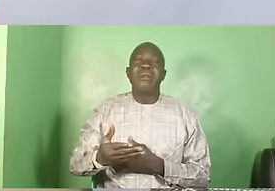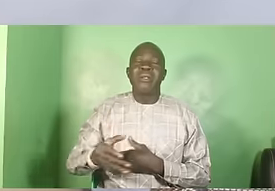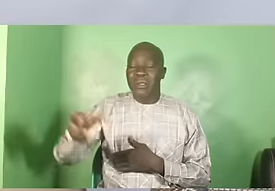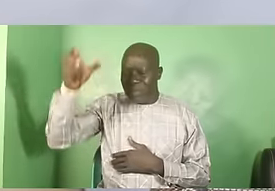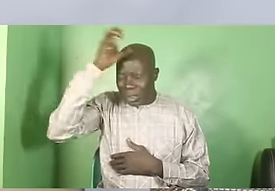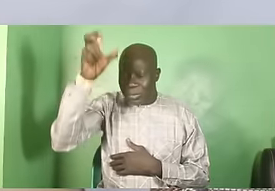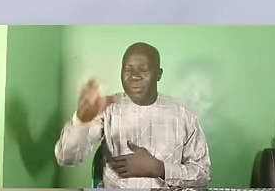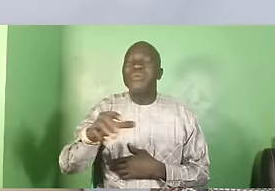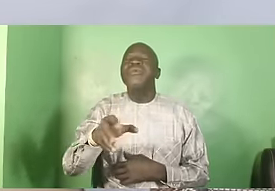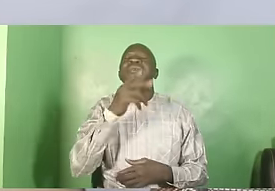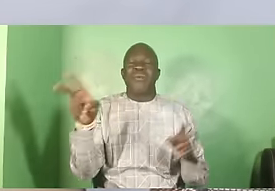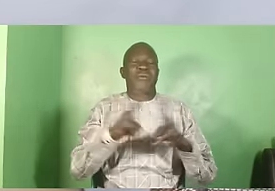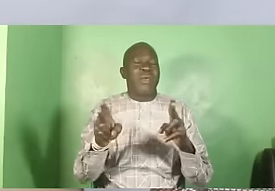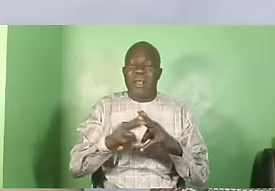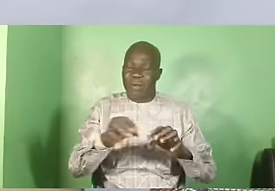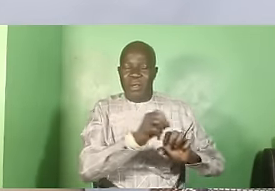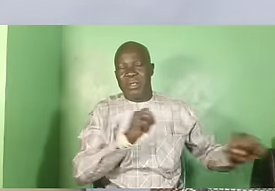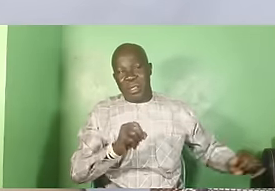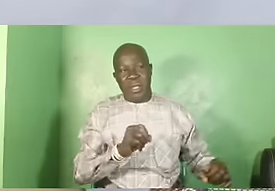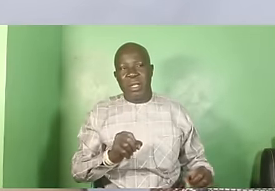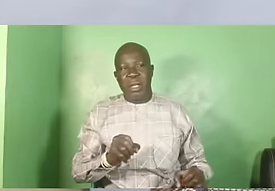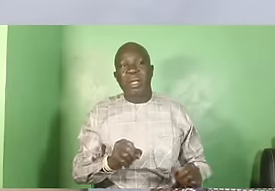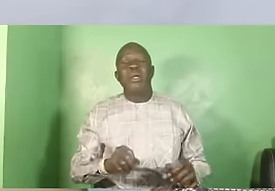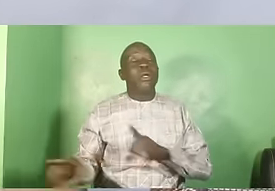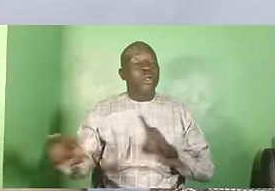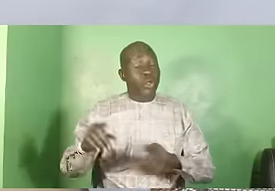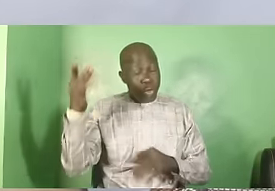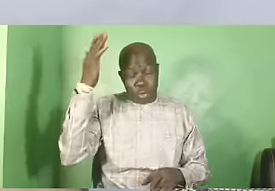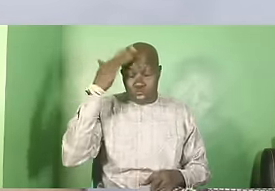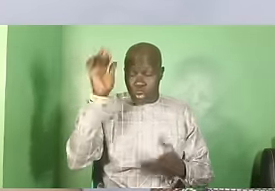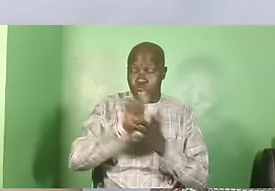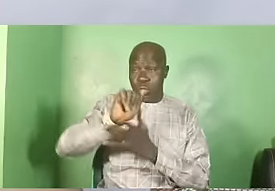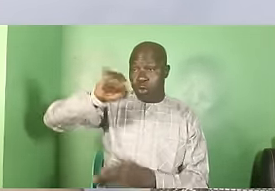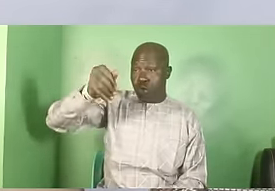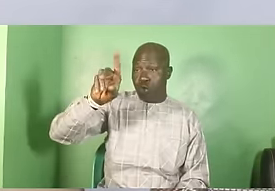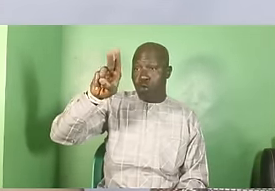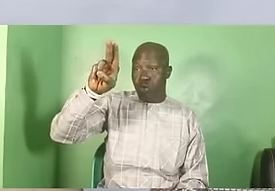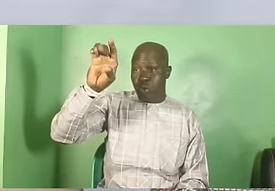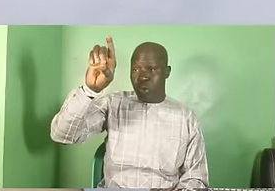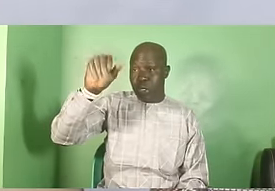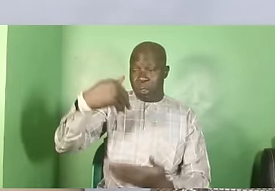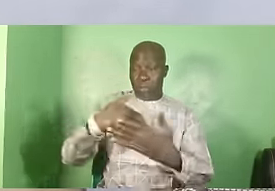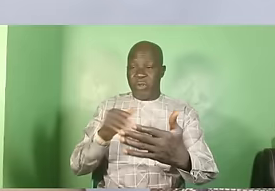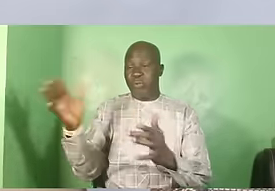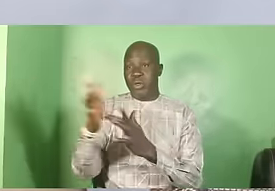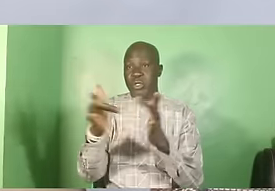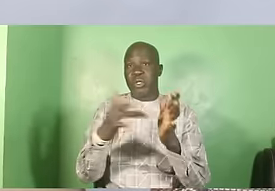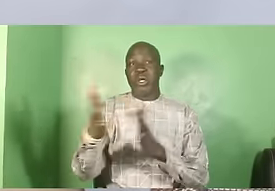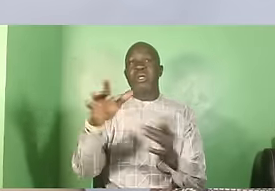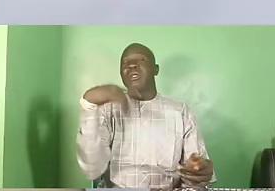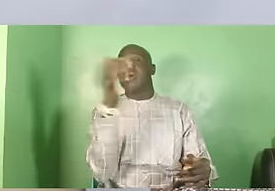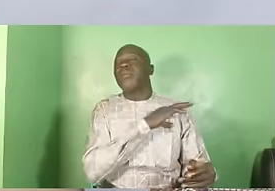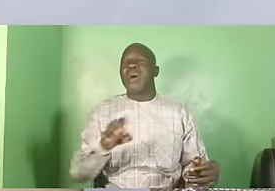life. The demons are very big trackish. Do you know Jesus was before Jesus? And the Bible